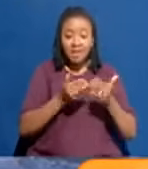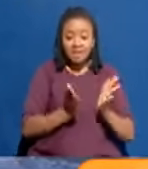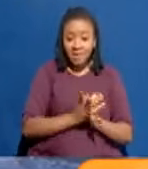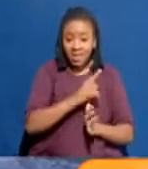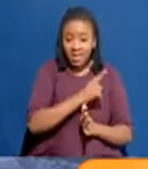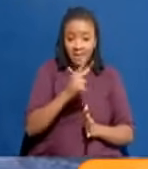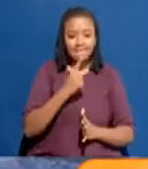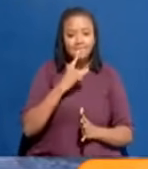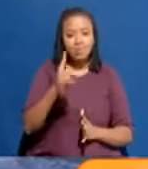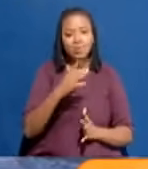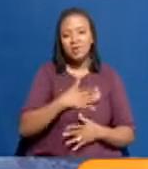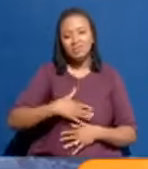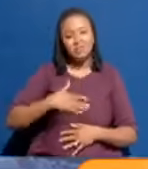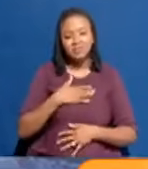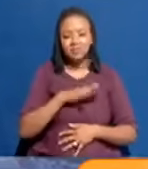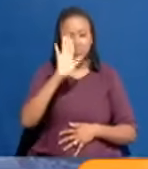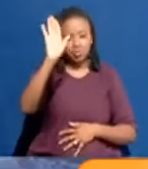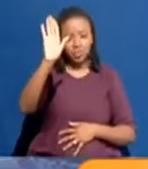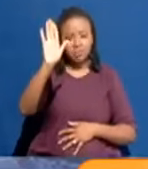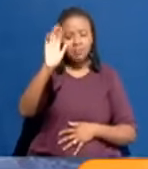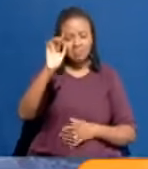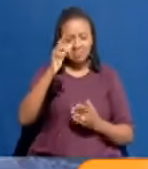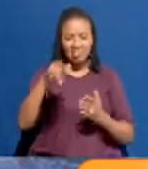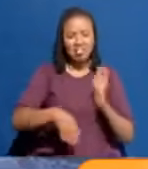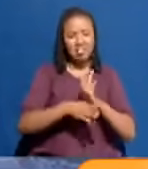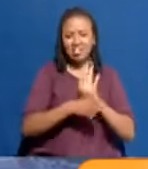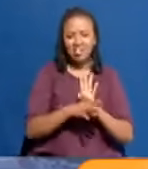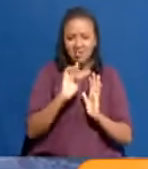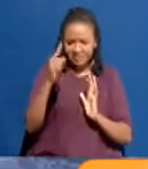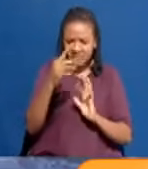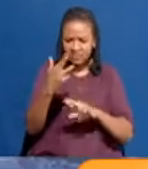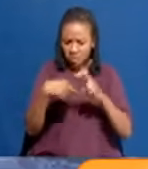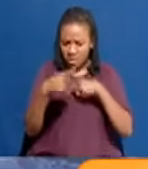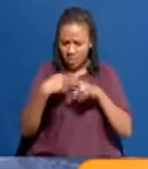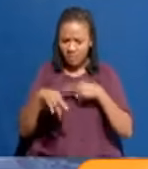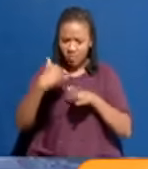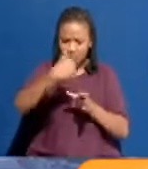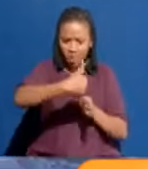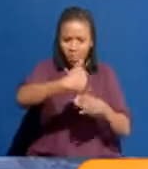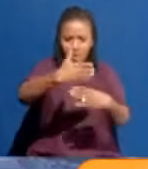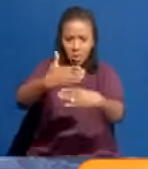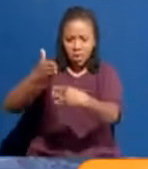halt to the evictions to allow a review of the Mau forest boundary. Take a listen.